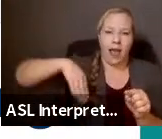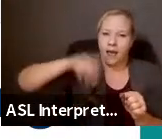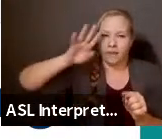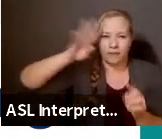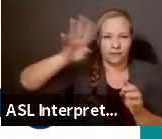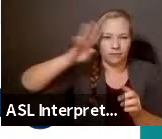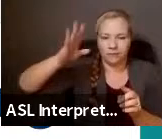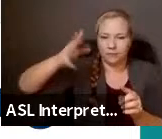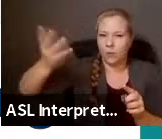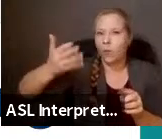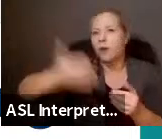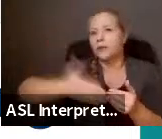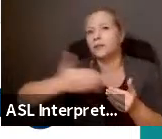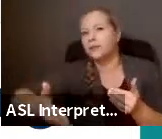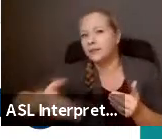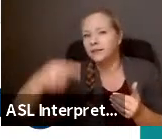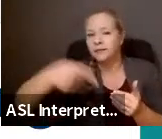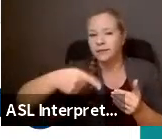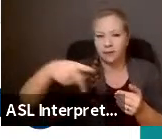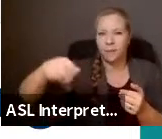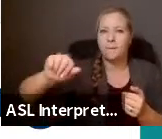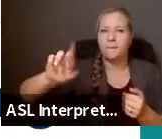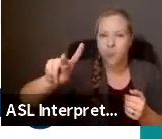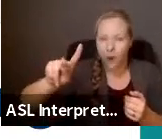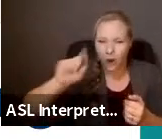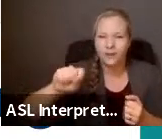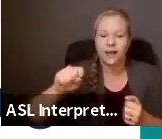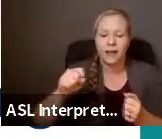yet, but we know we want to provide some access to that future park.